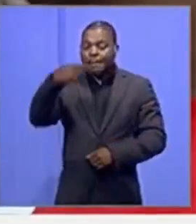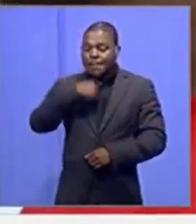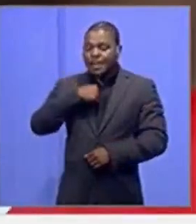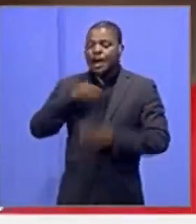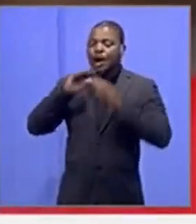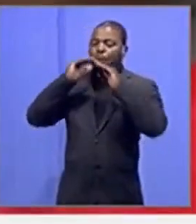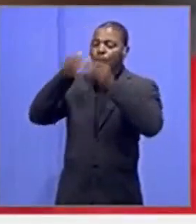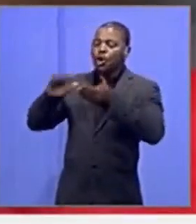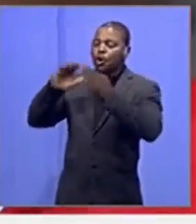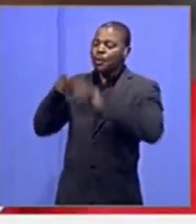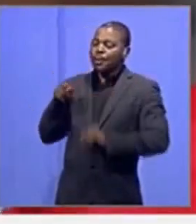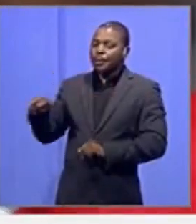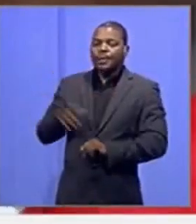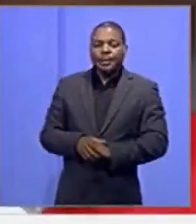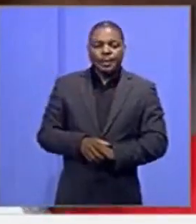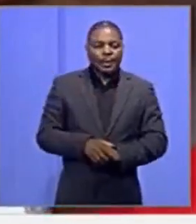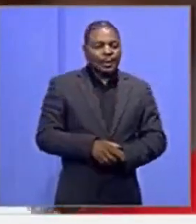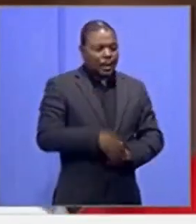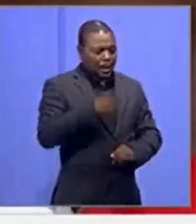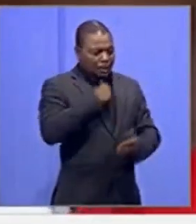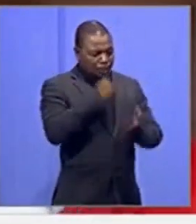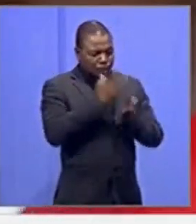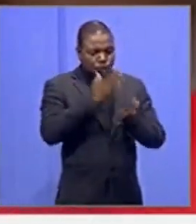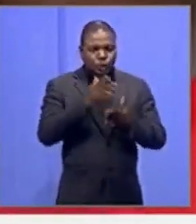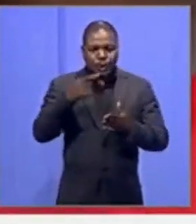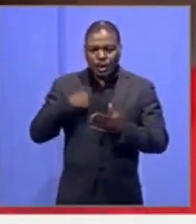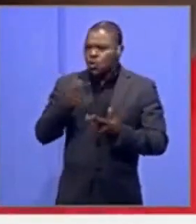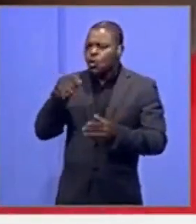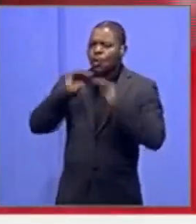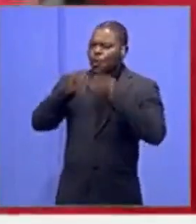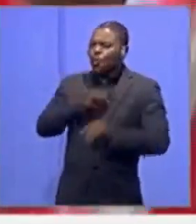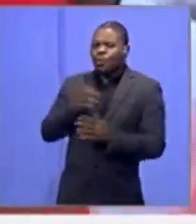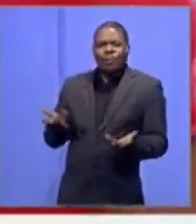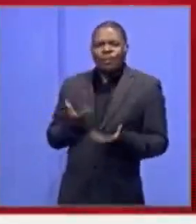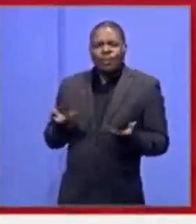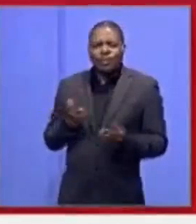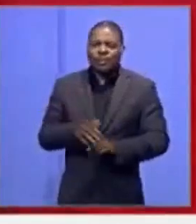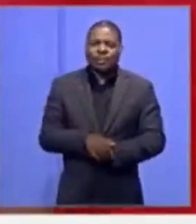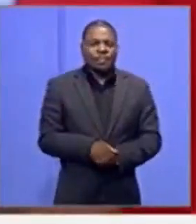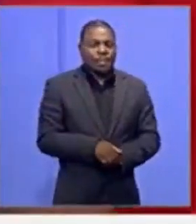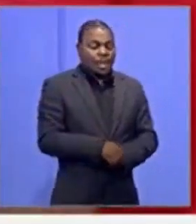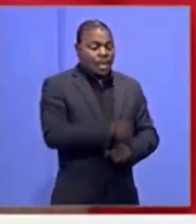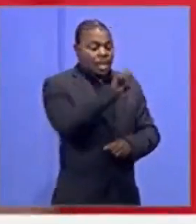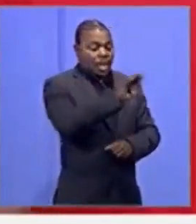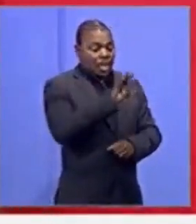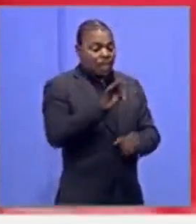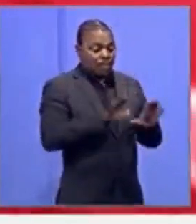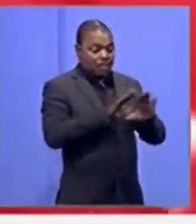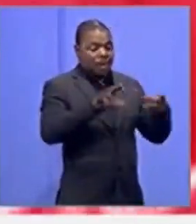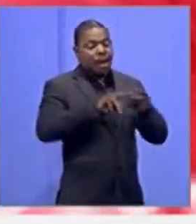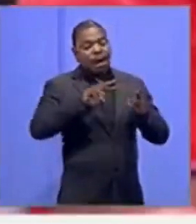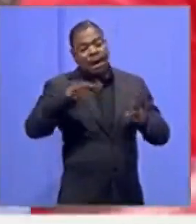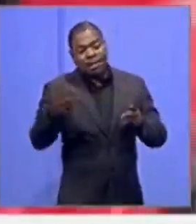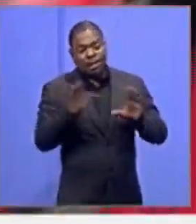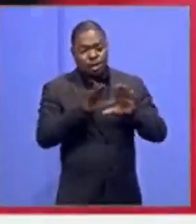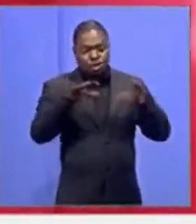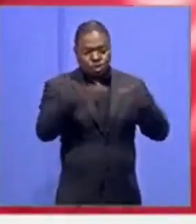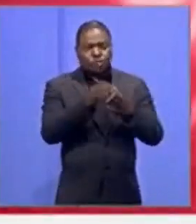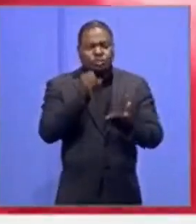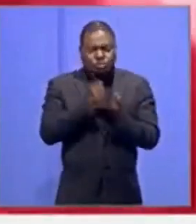community. From what? In terms of making sure that I can have this road to be open. EFF le mekgatlo e mengwe e netefaditše